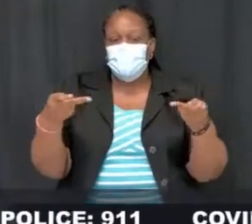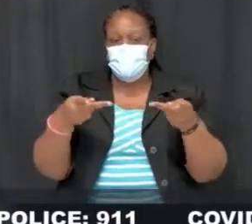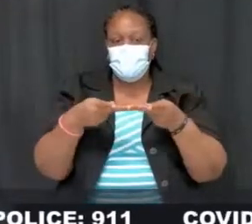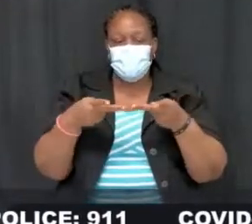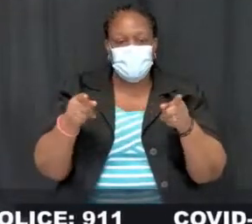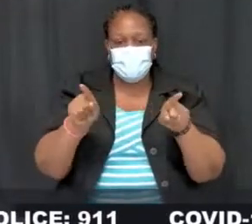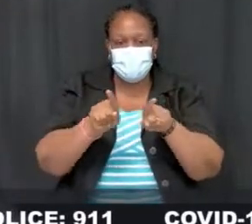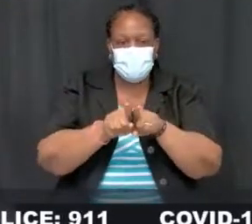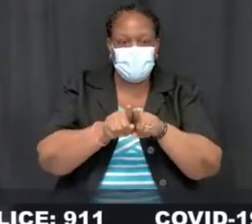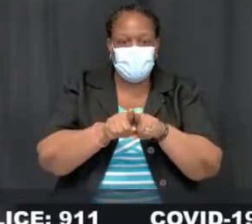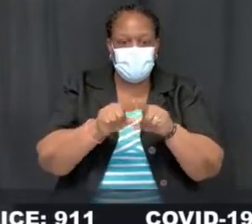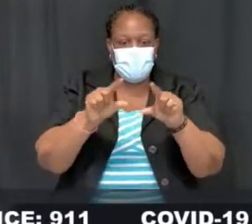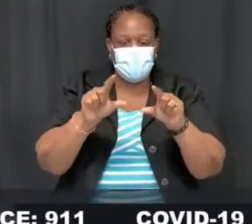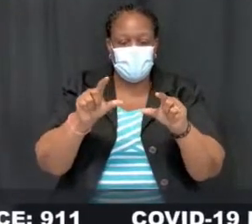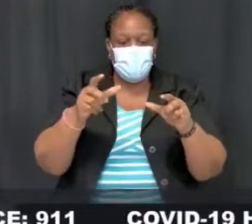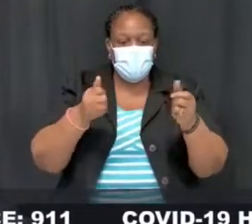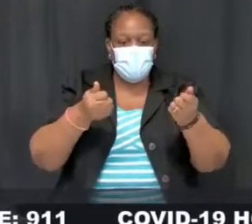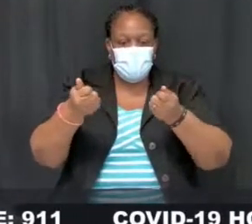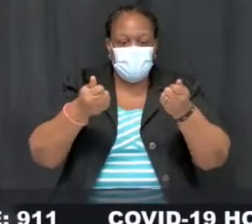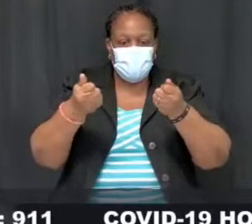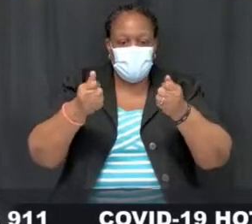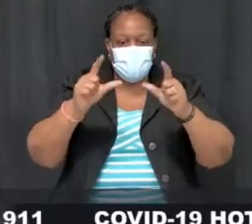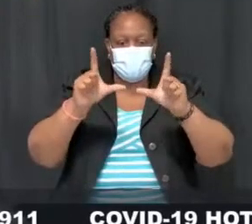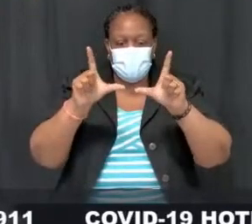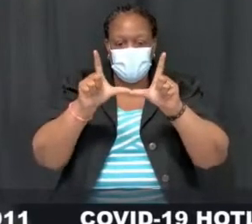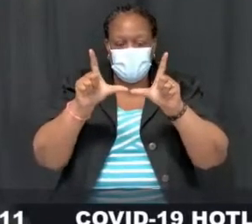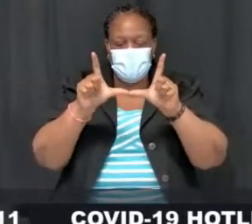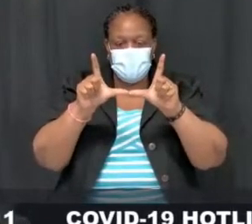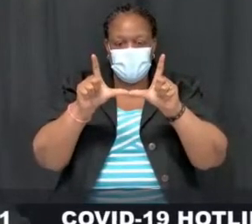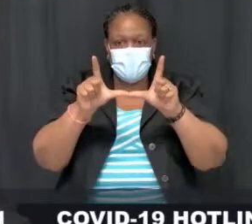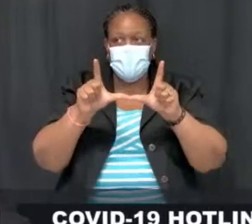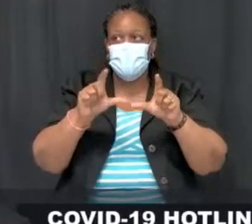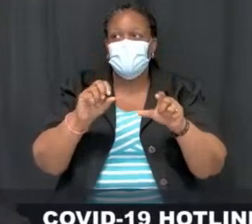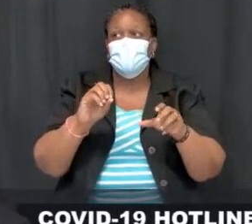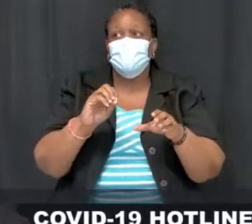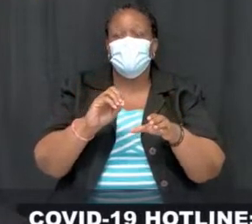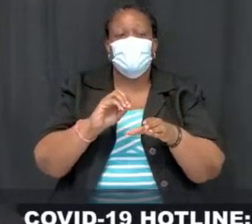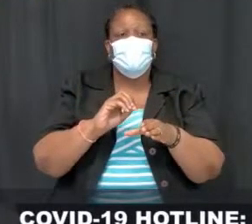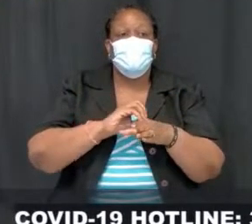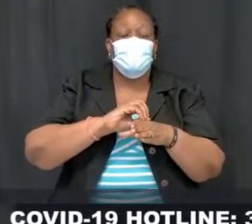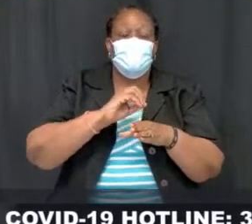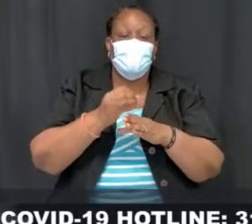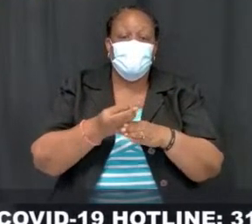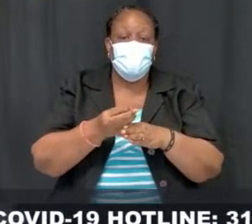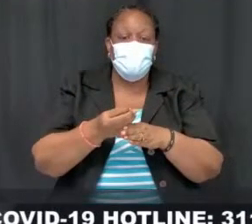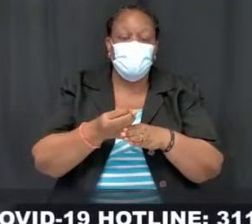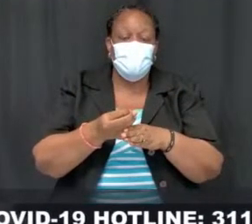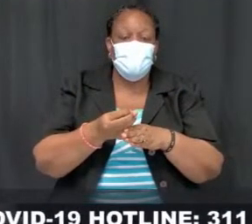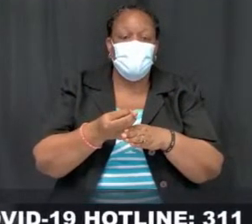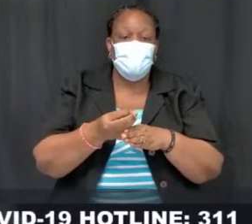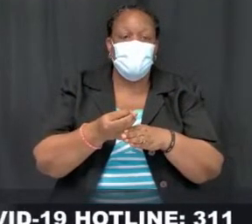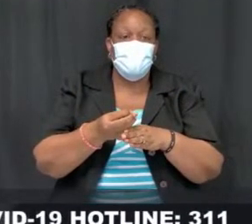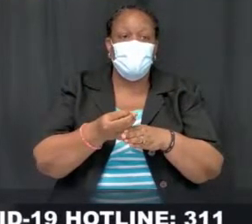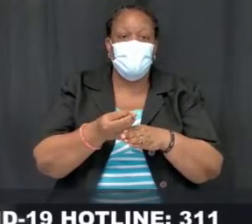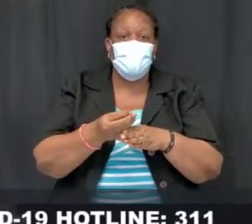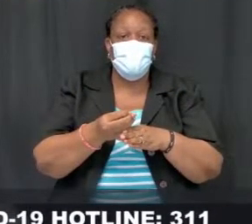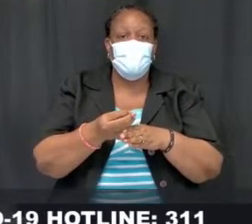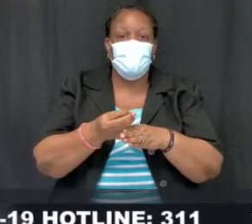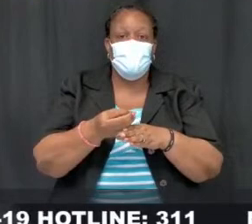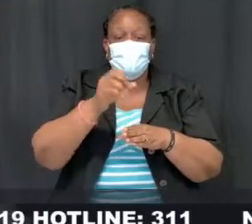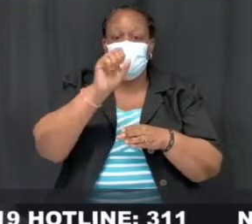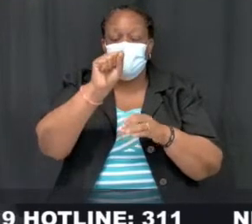etc. There have been persons who've been showing up claiming that their vaccination card has been lost, and in time it